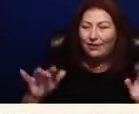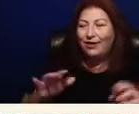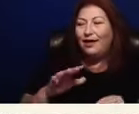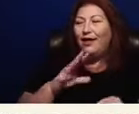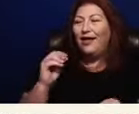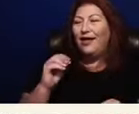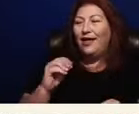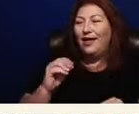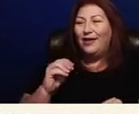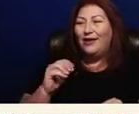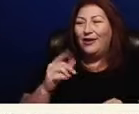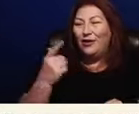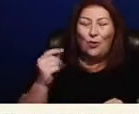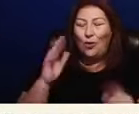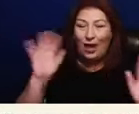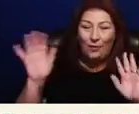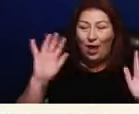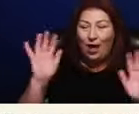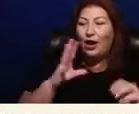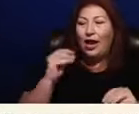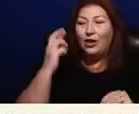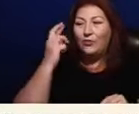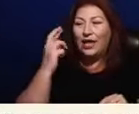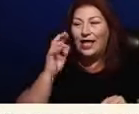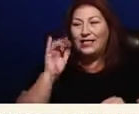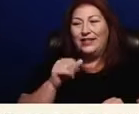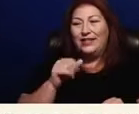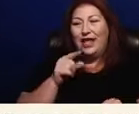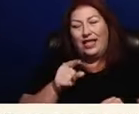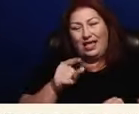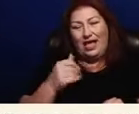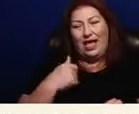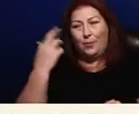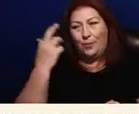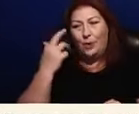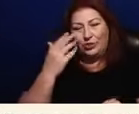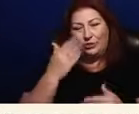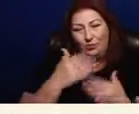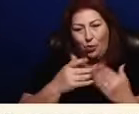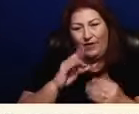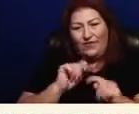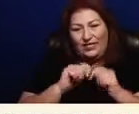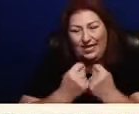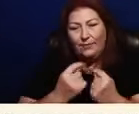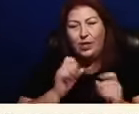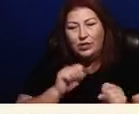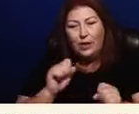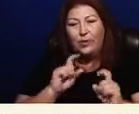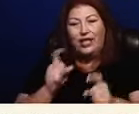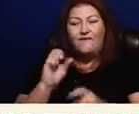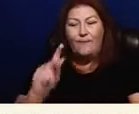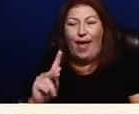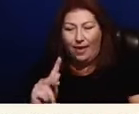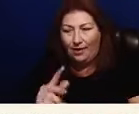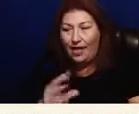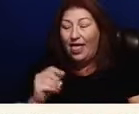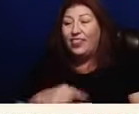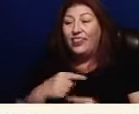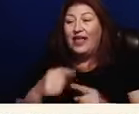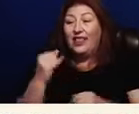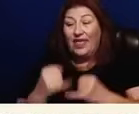and going haywire and all that stuff. And he realized that, like, he served a purpose. He was part of the team and he was able to give back, right? And then at the end, when he's